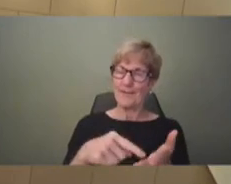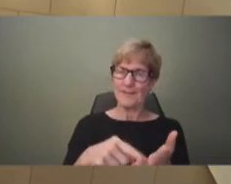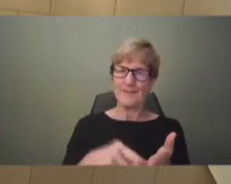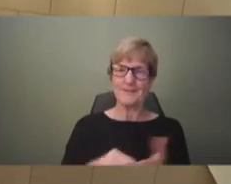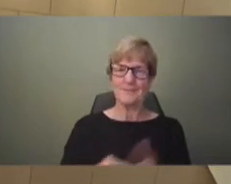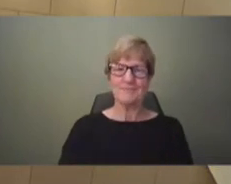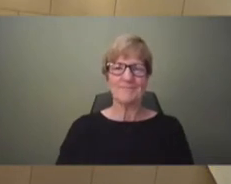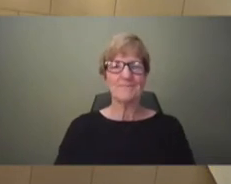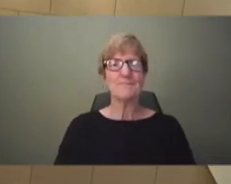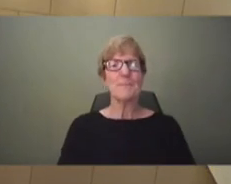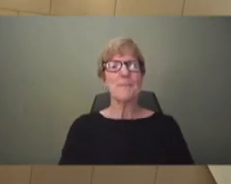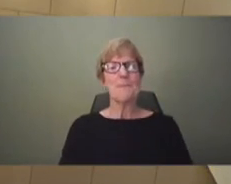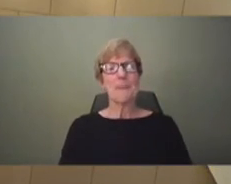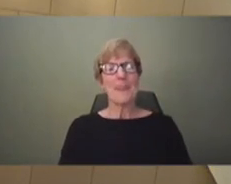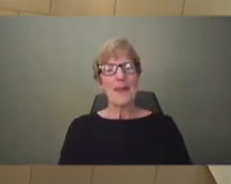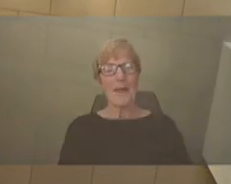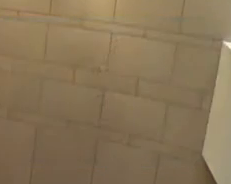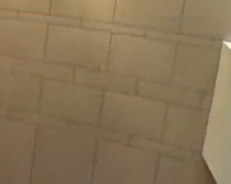at Le it